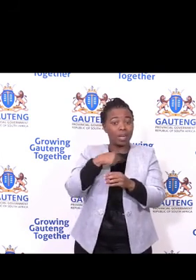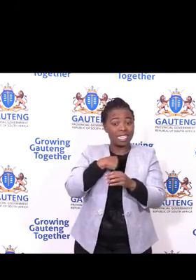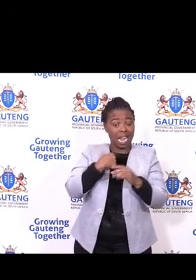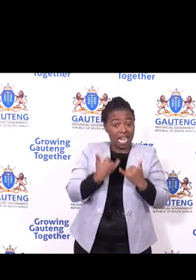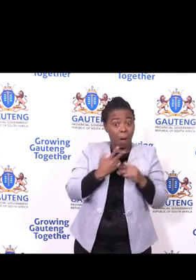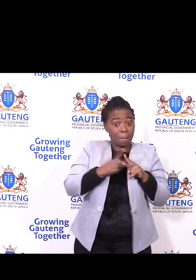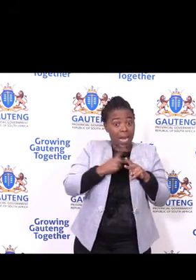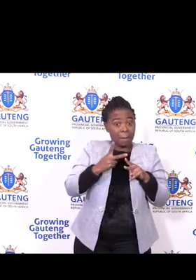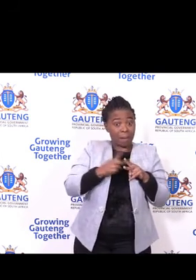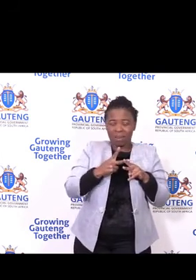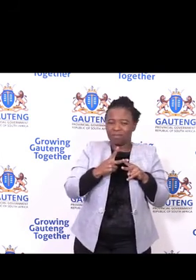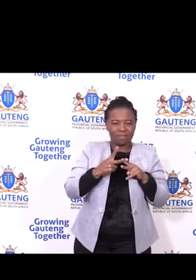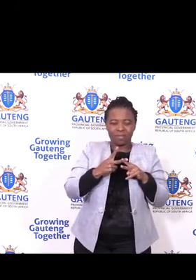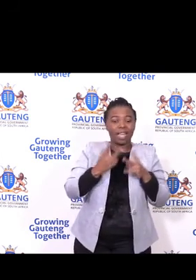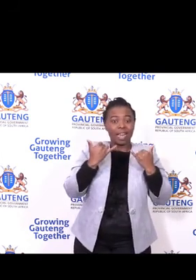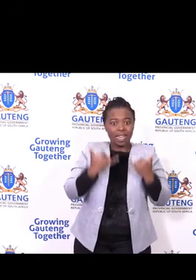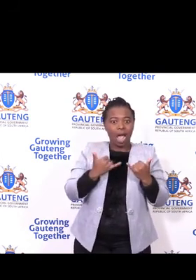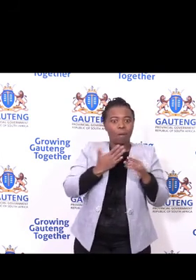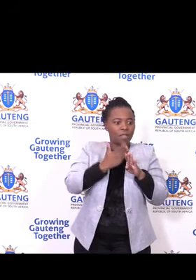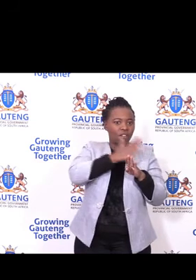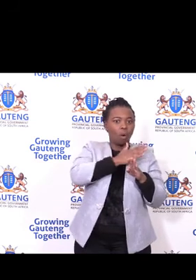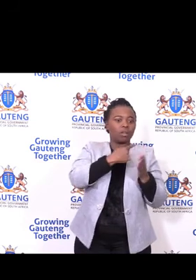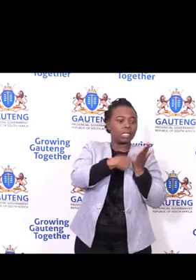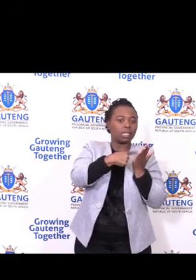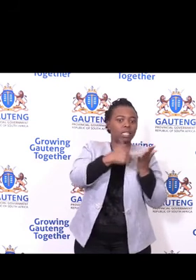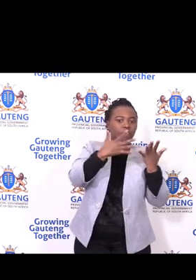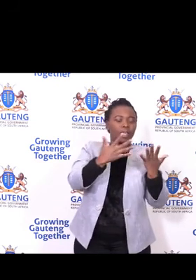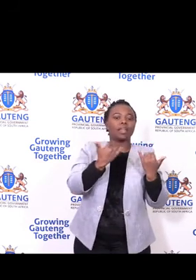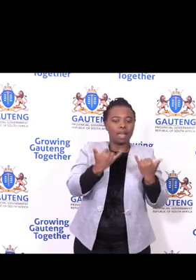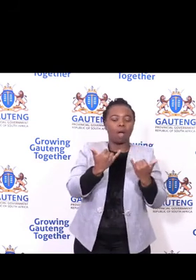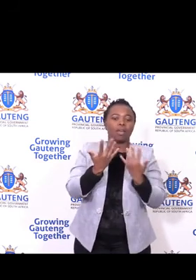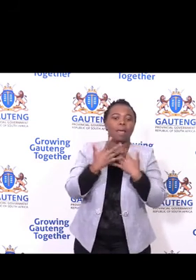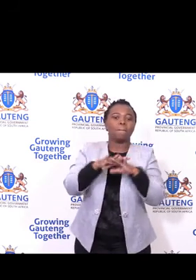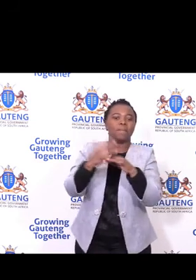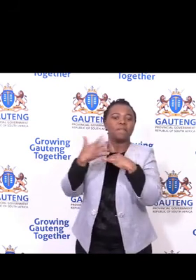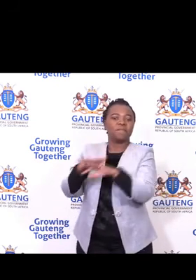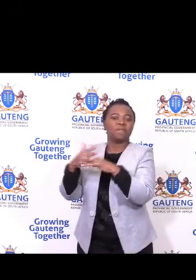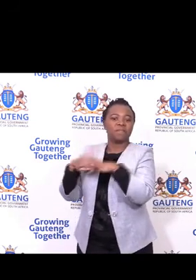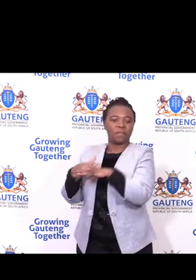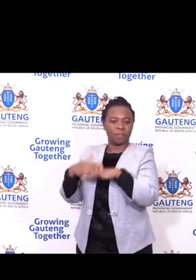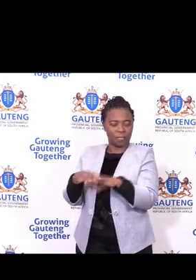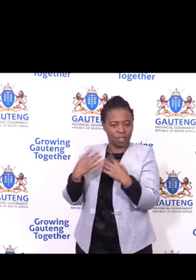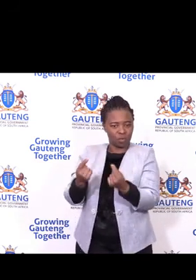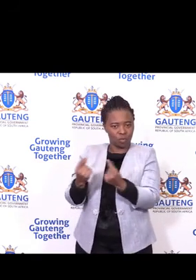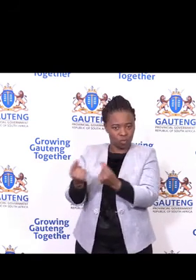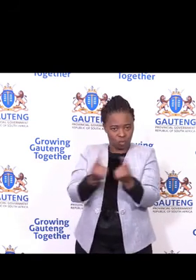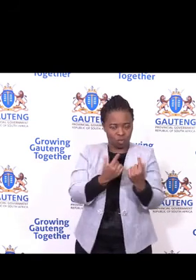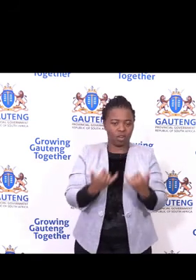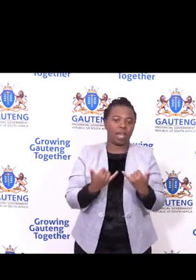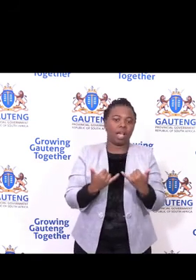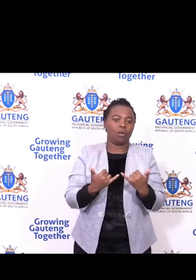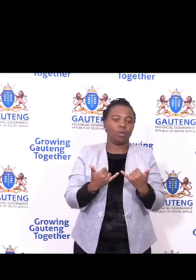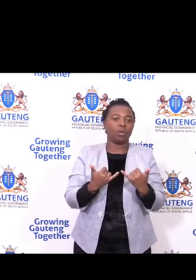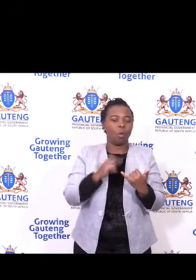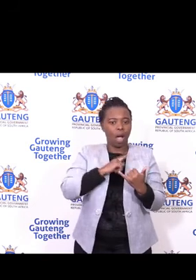just implementing all what we have been discussing and also implementing intervention method as we see